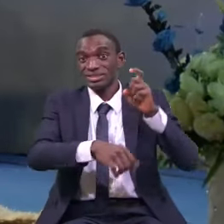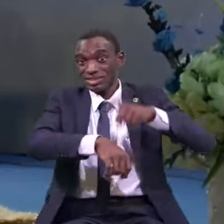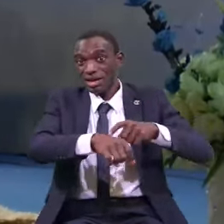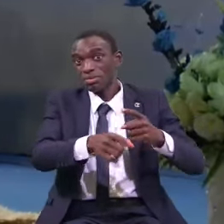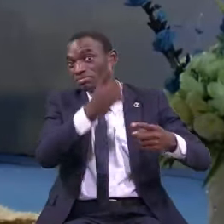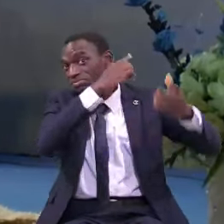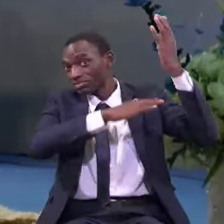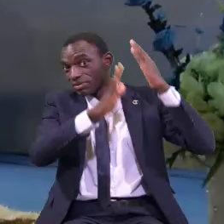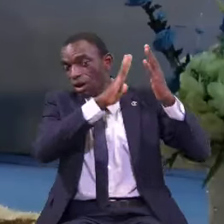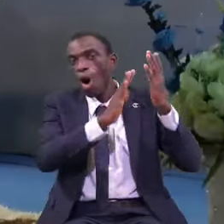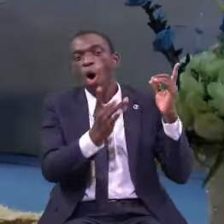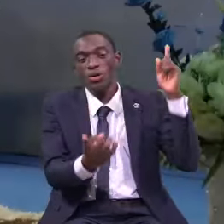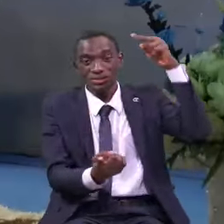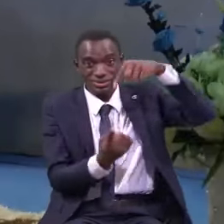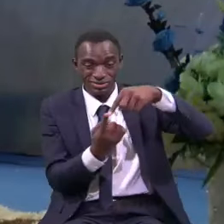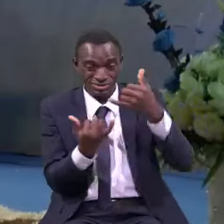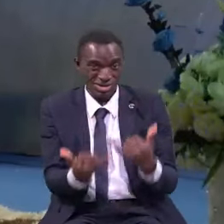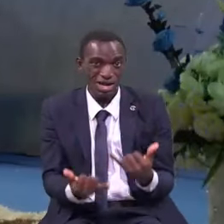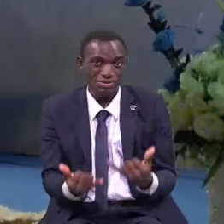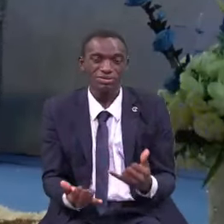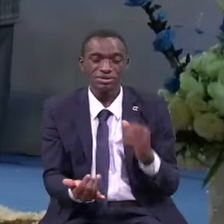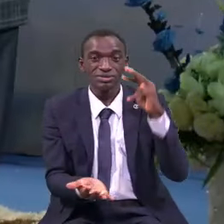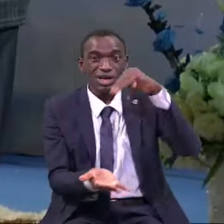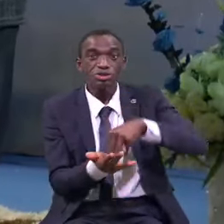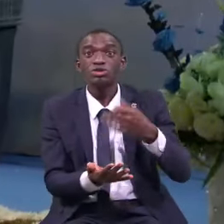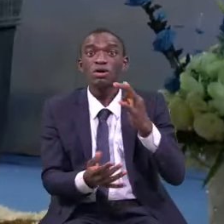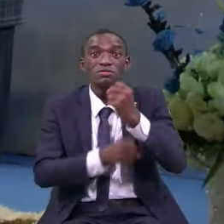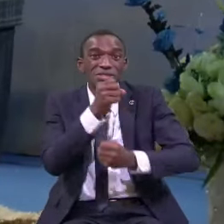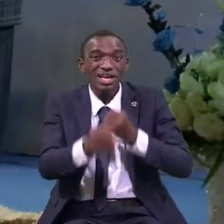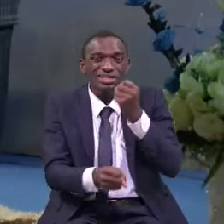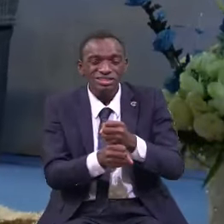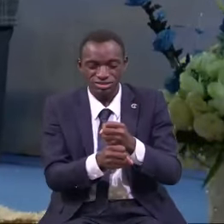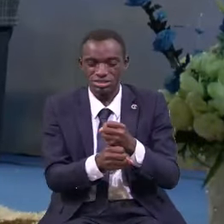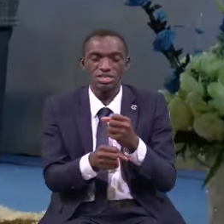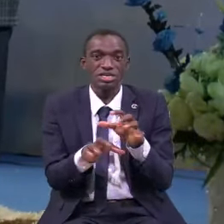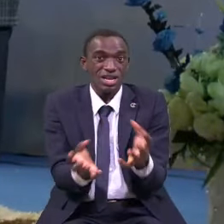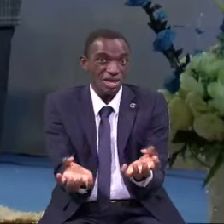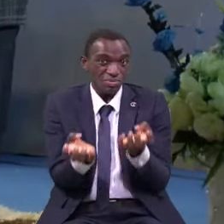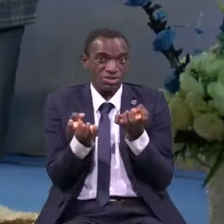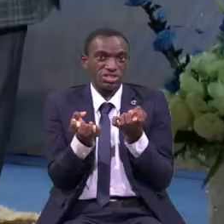thousands of years, leprosy is still incurable.